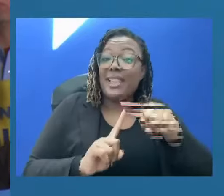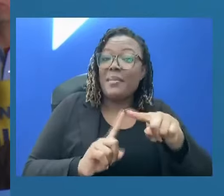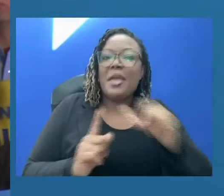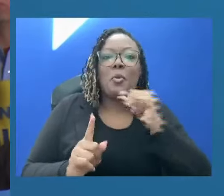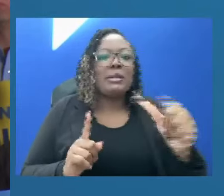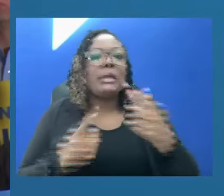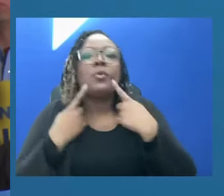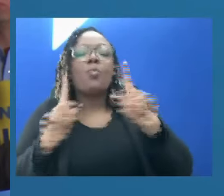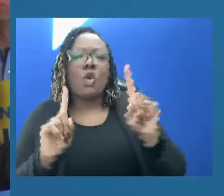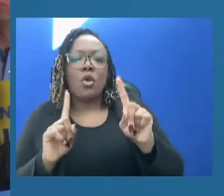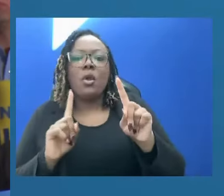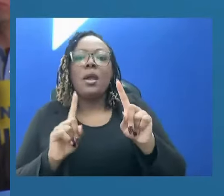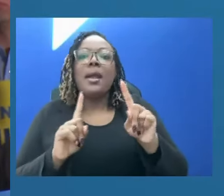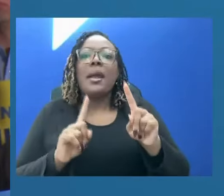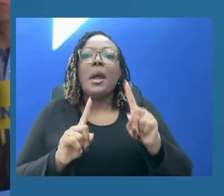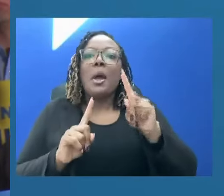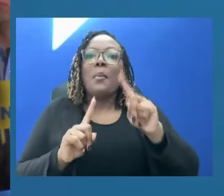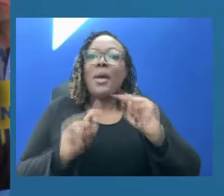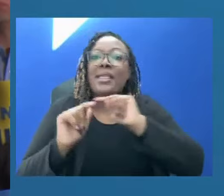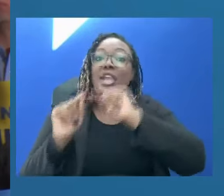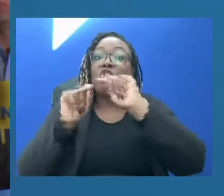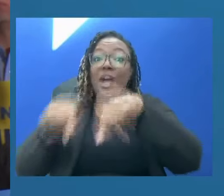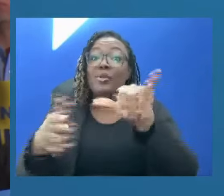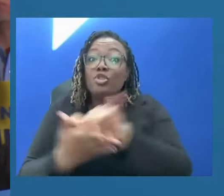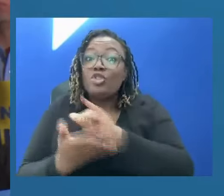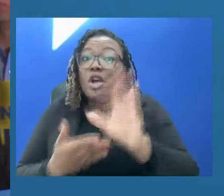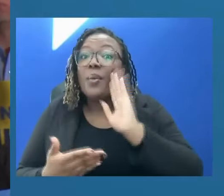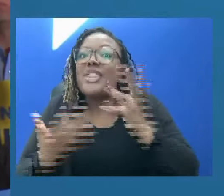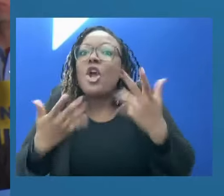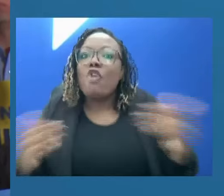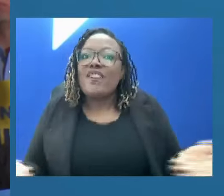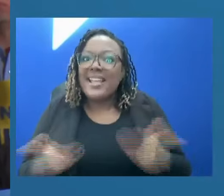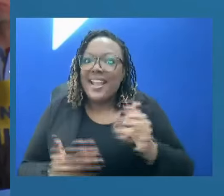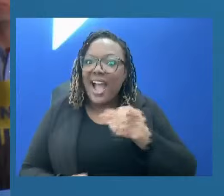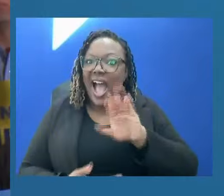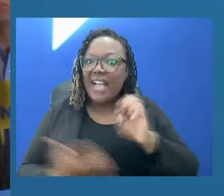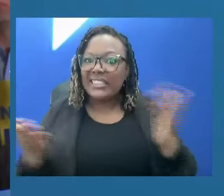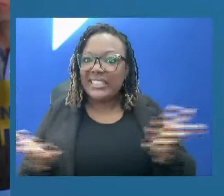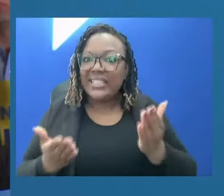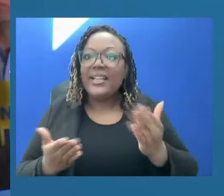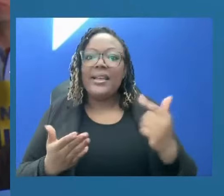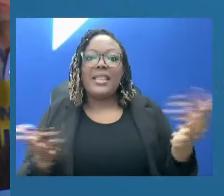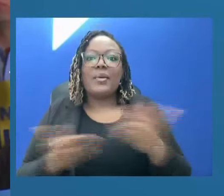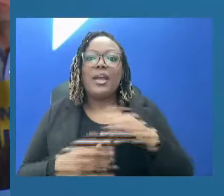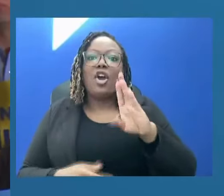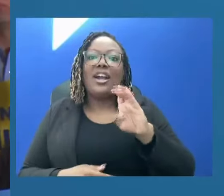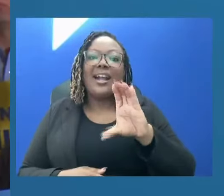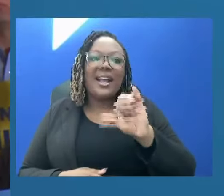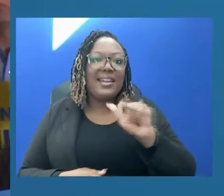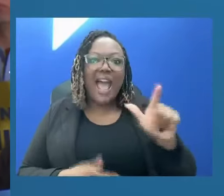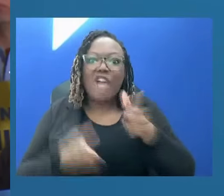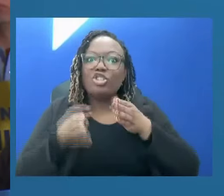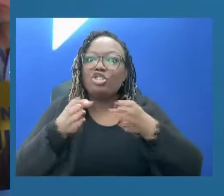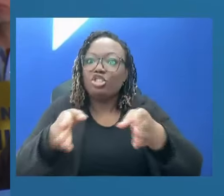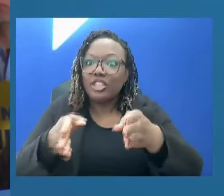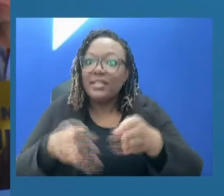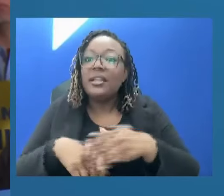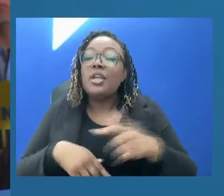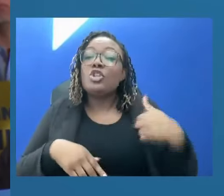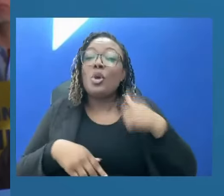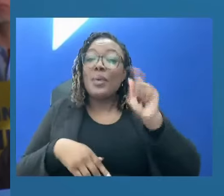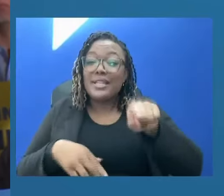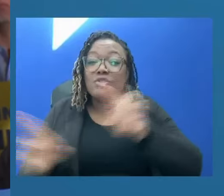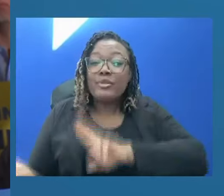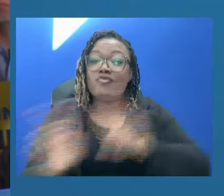doesn't work to them. But they're coming to New York. In fact, they're already here. They were here on Canal Street. And so we got to be